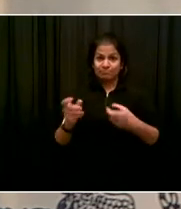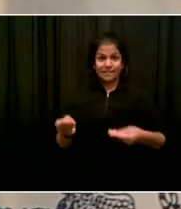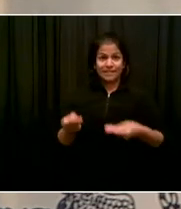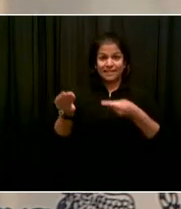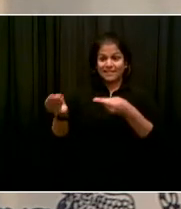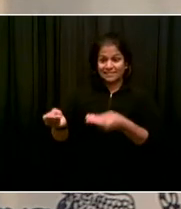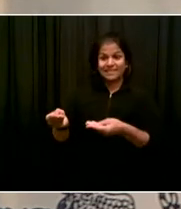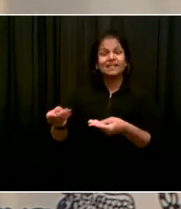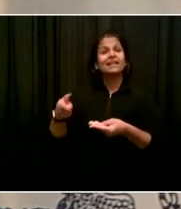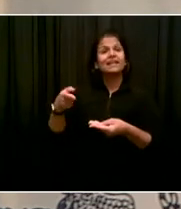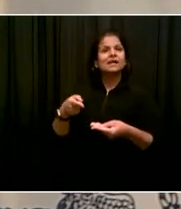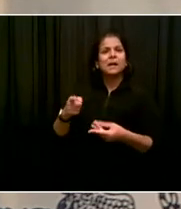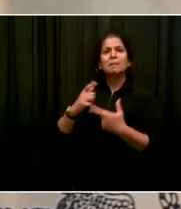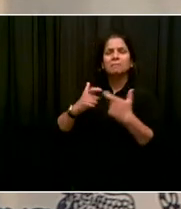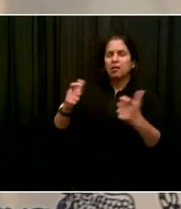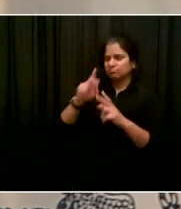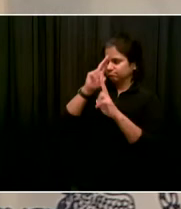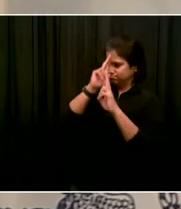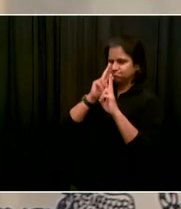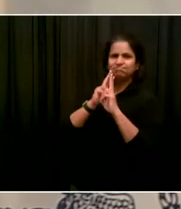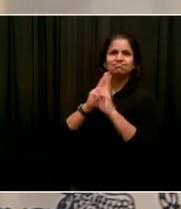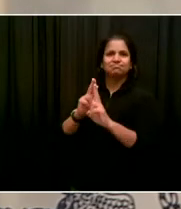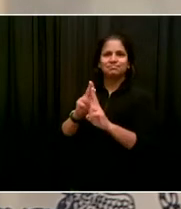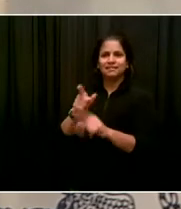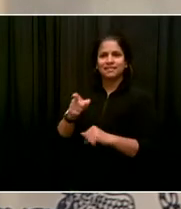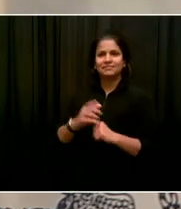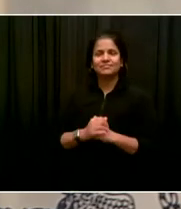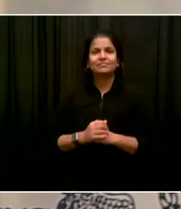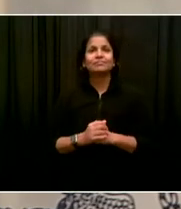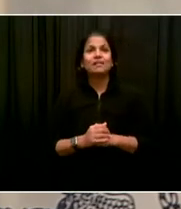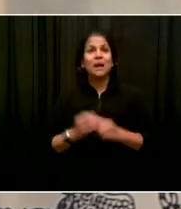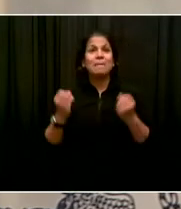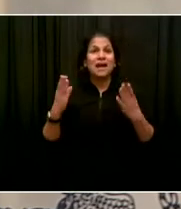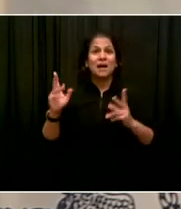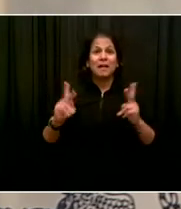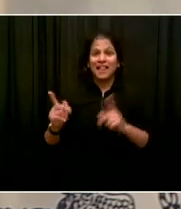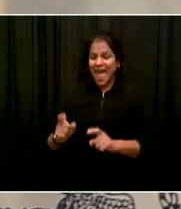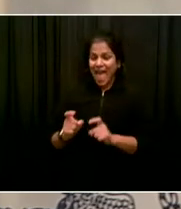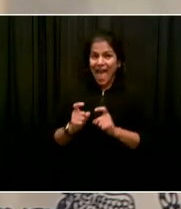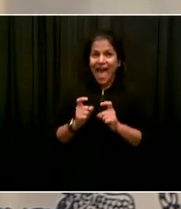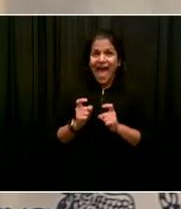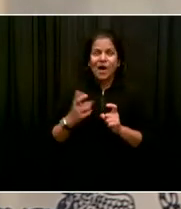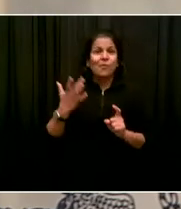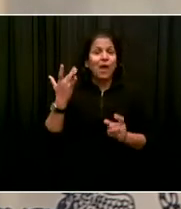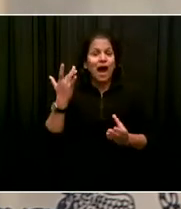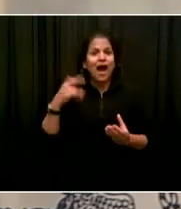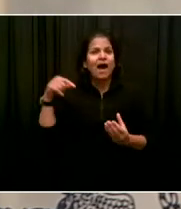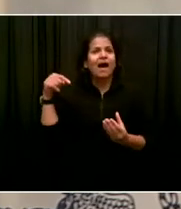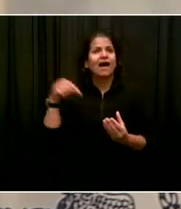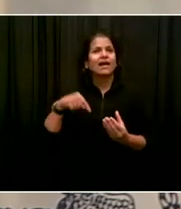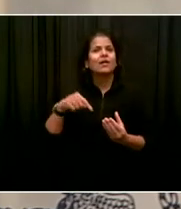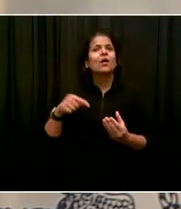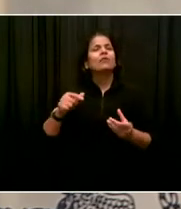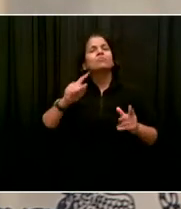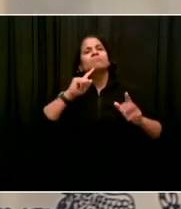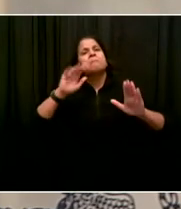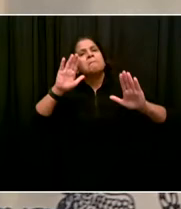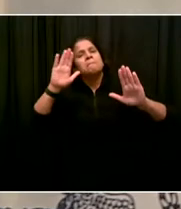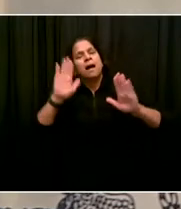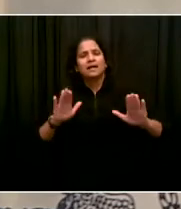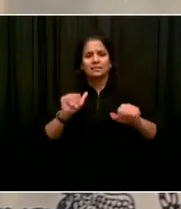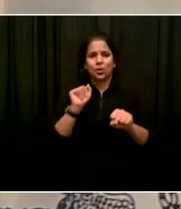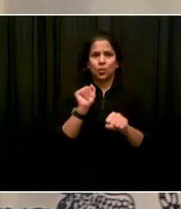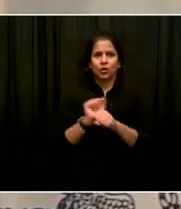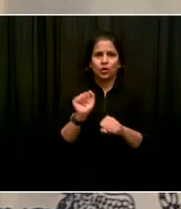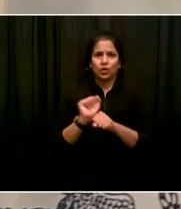great people have won this honor over the years because they did extraordinary things. But I can safely say no one has portrayed our